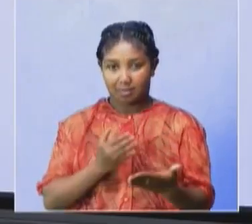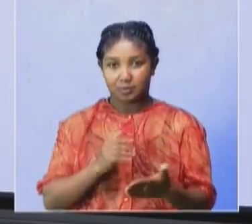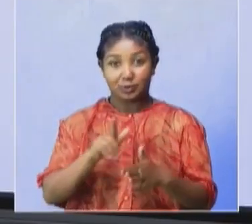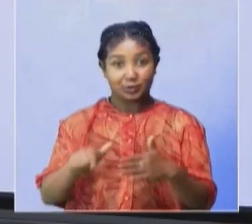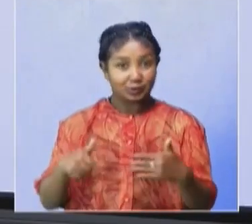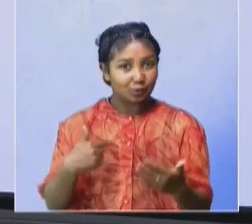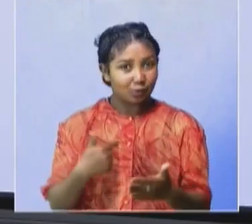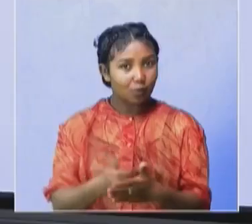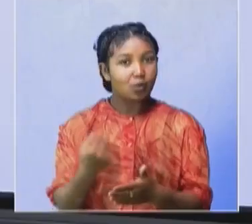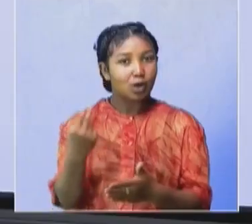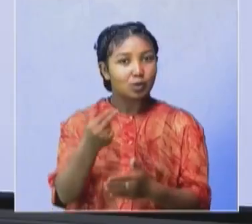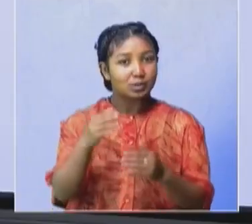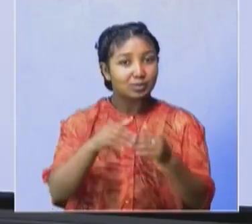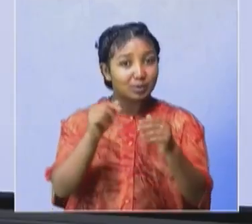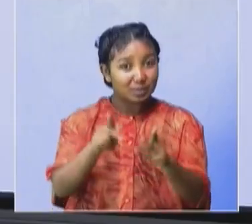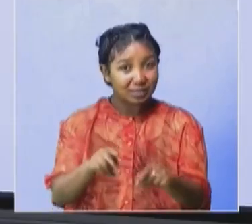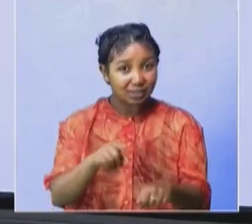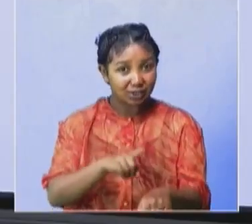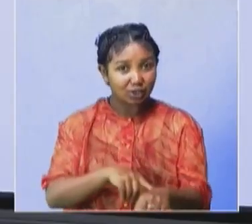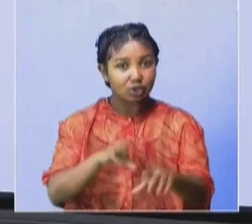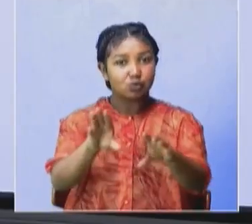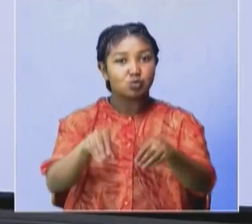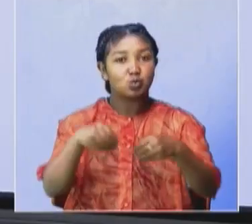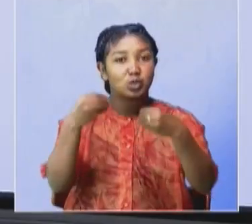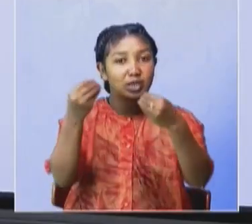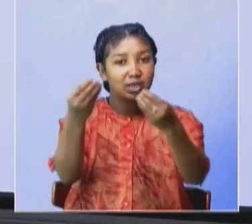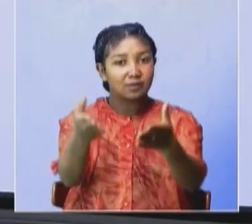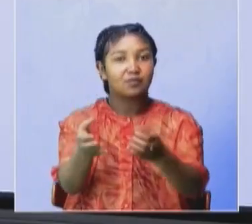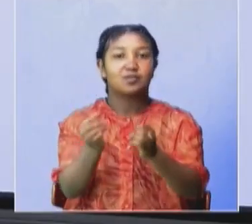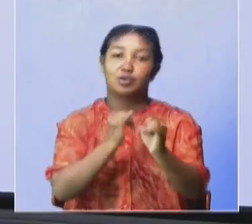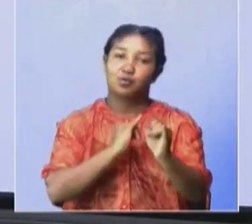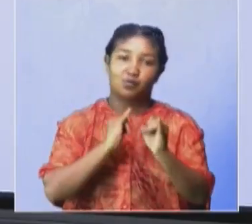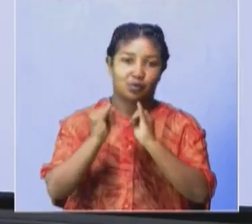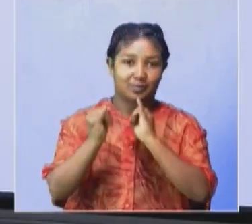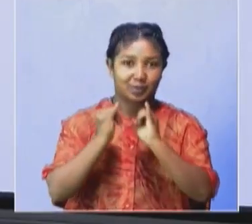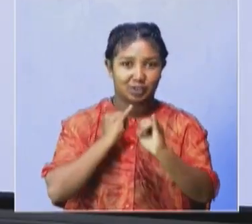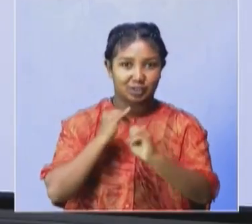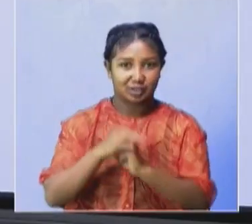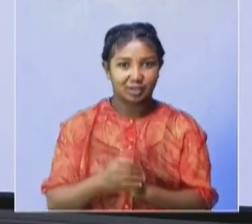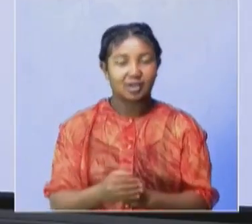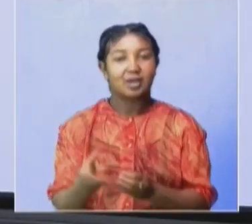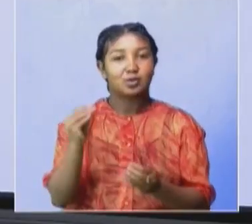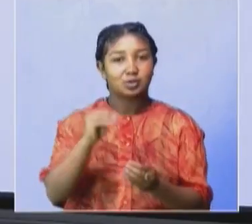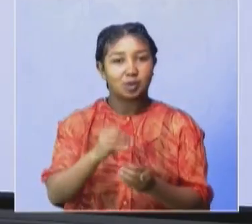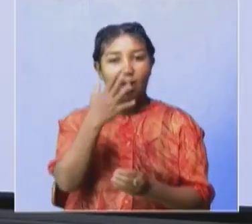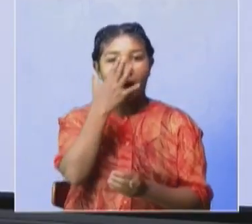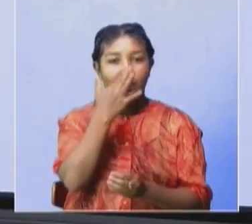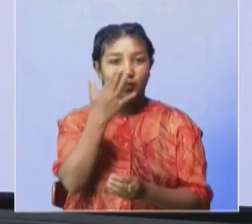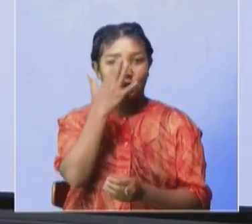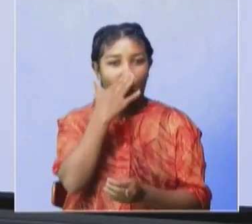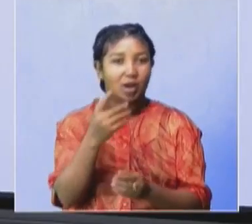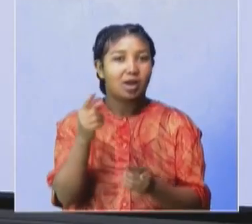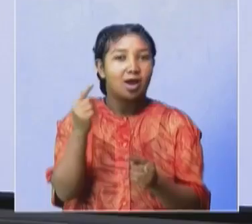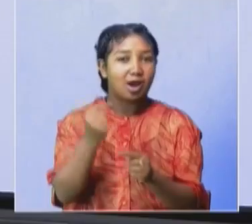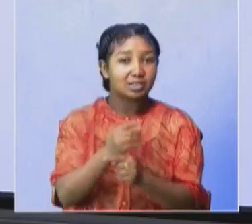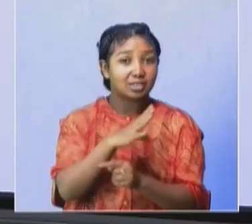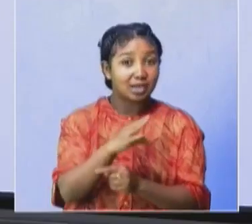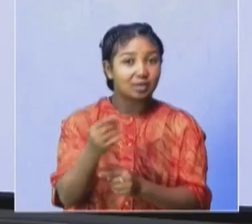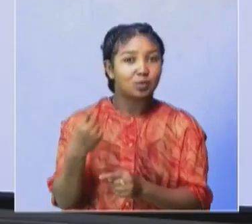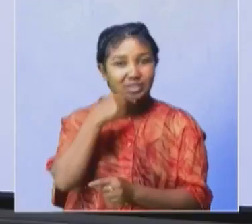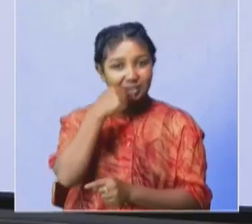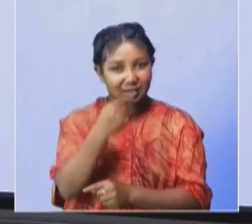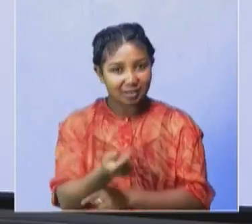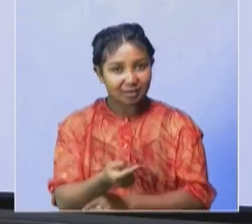So we can use simple present tense to give also information and also habitual action, and also we